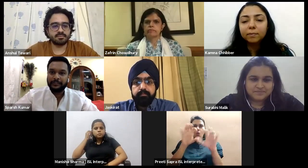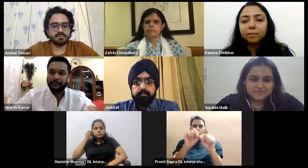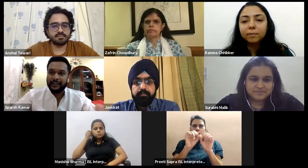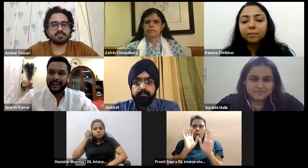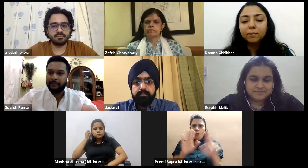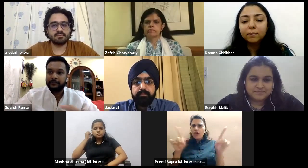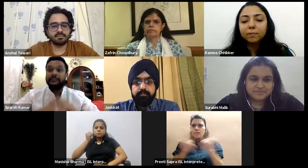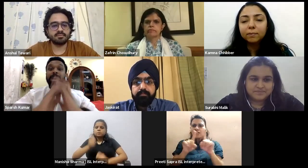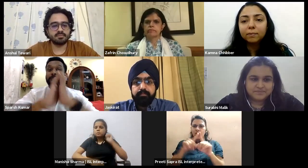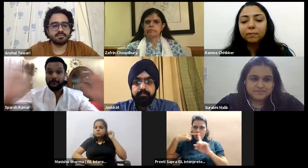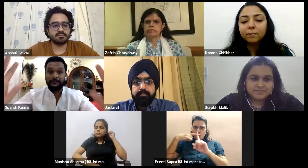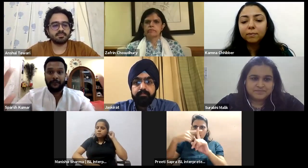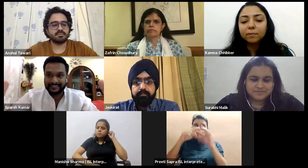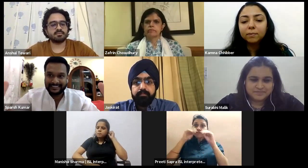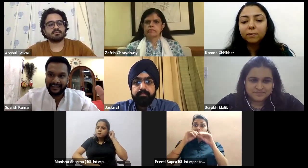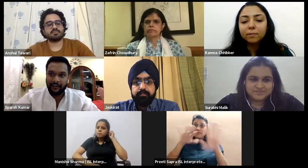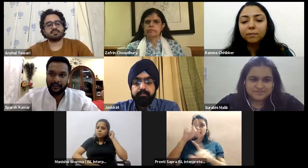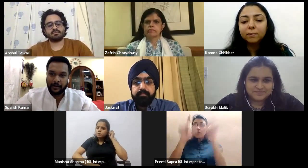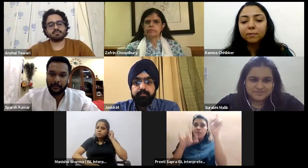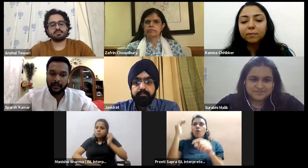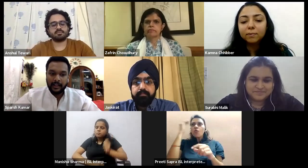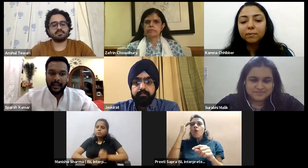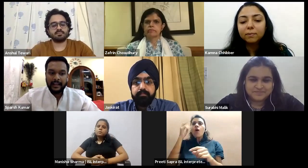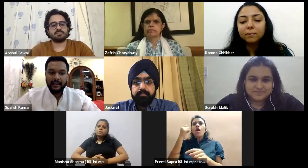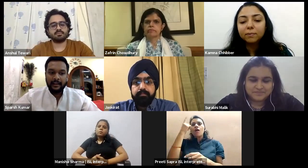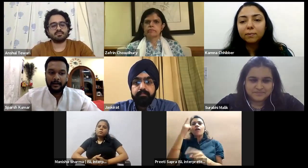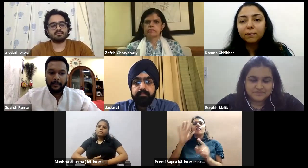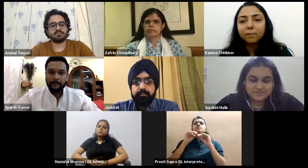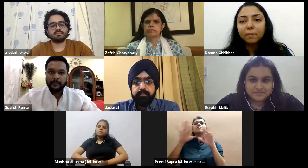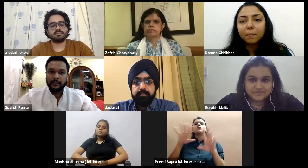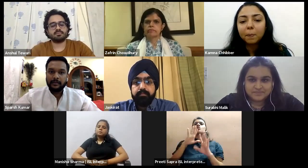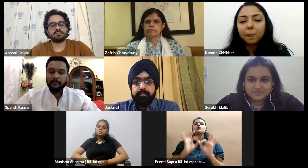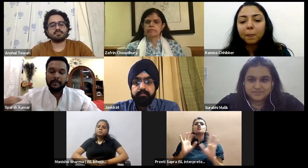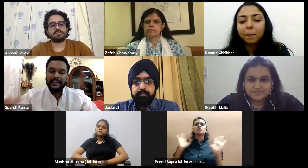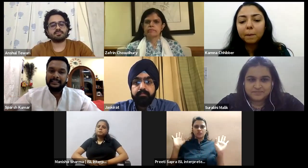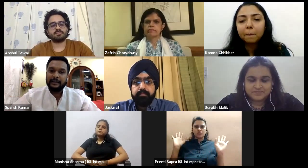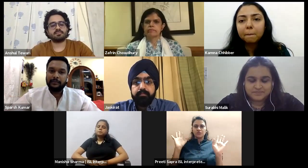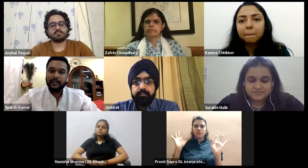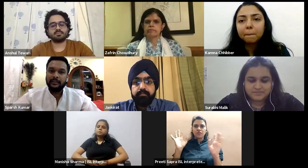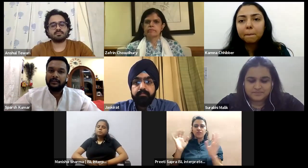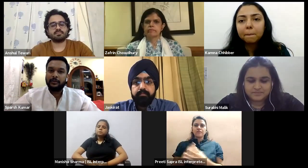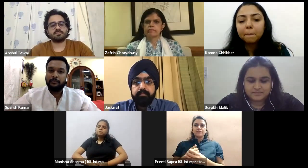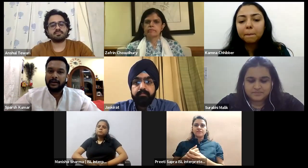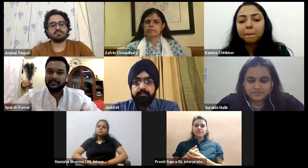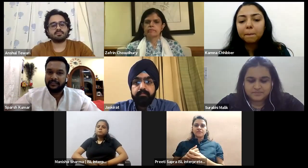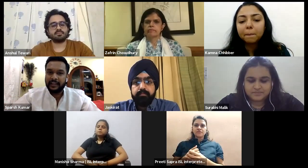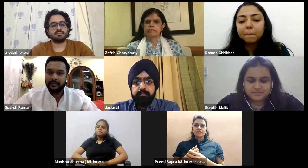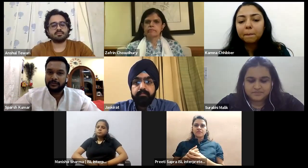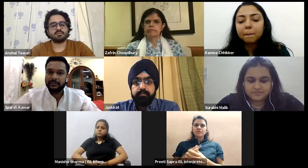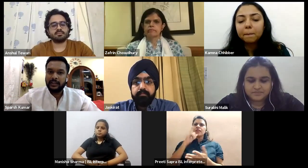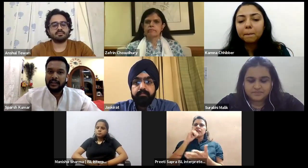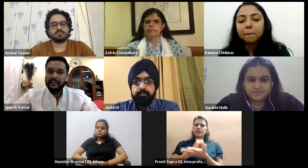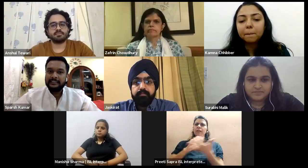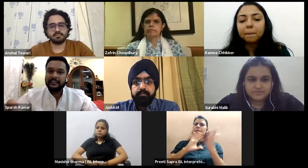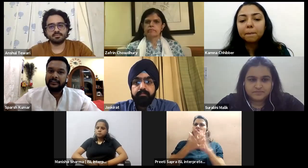which are positive on the net because there's so much toxicity all around. And making something to bust fake